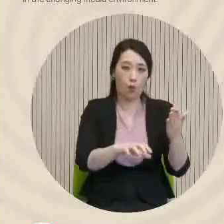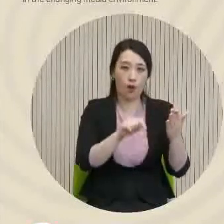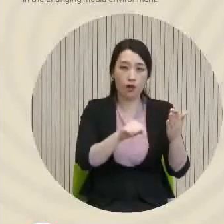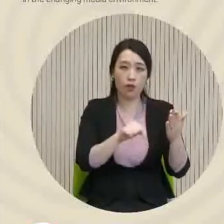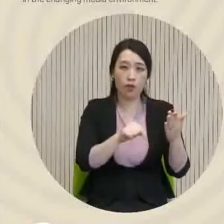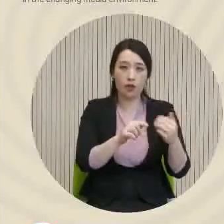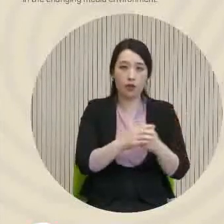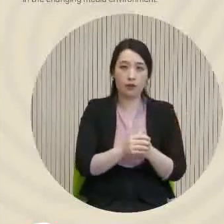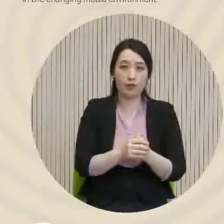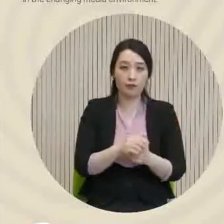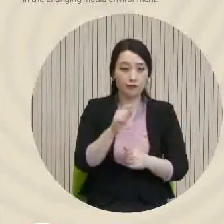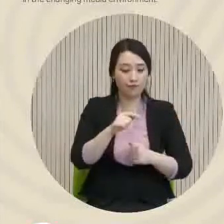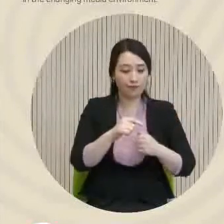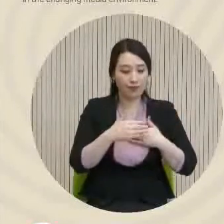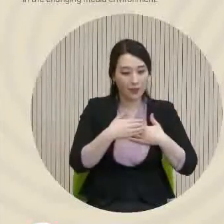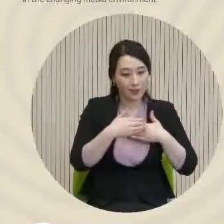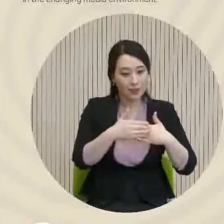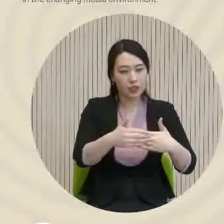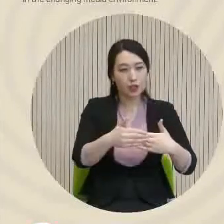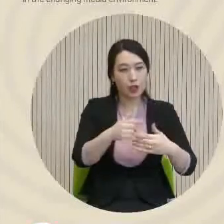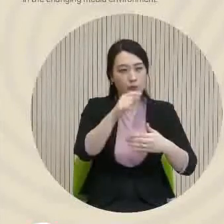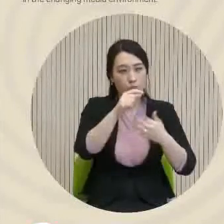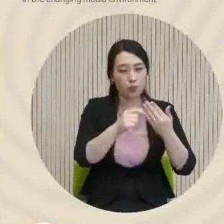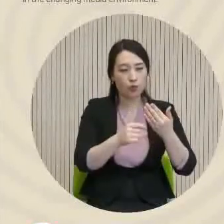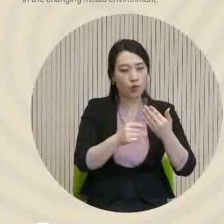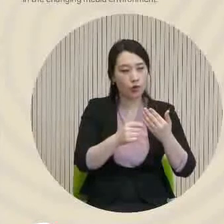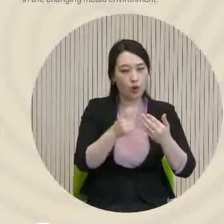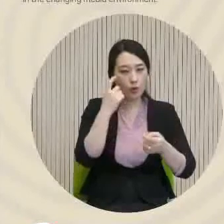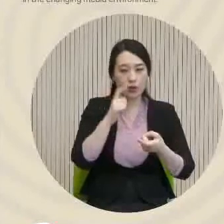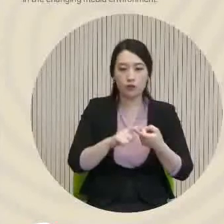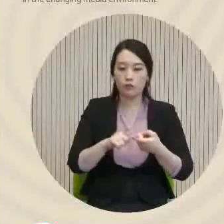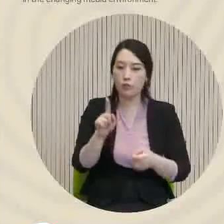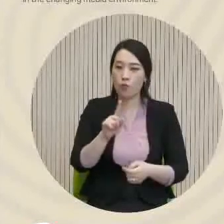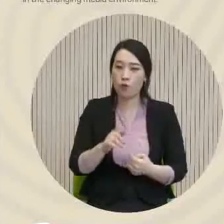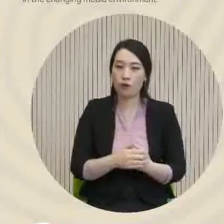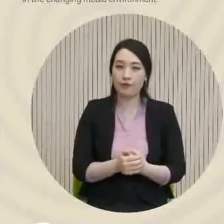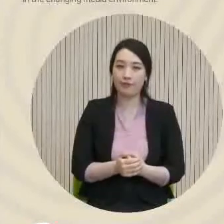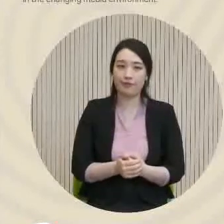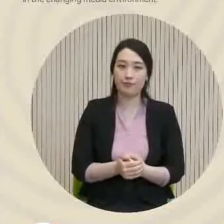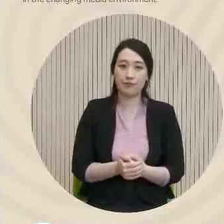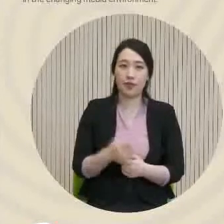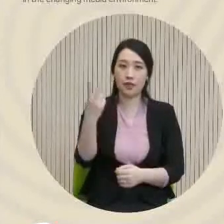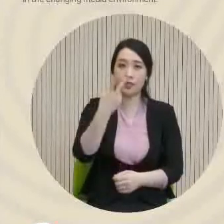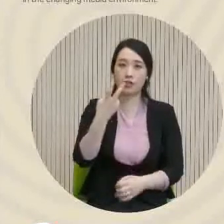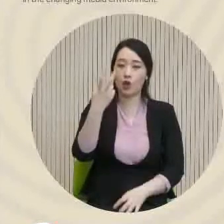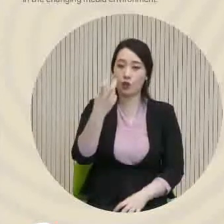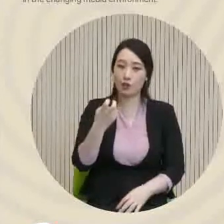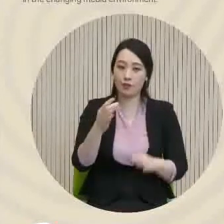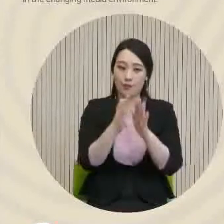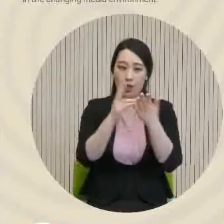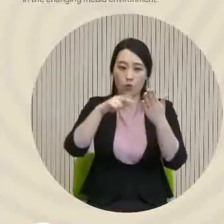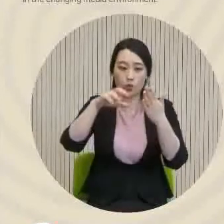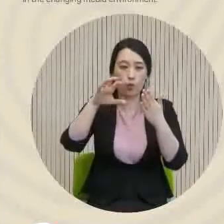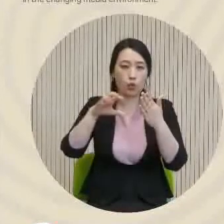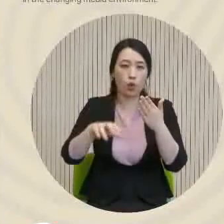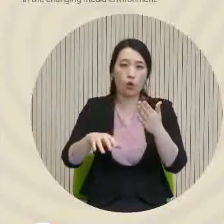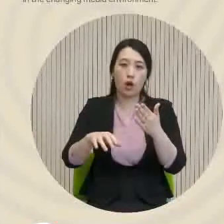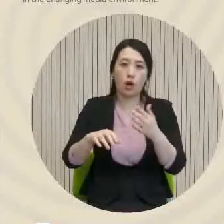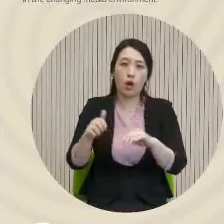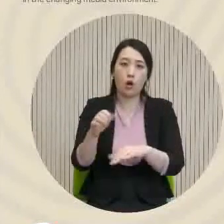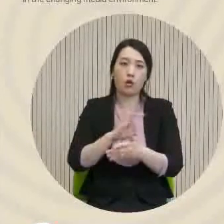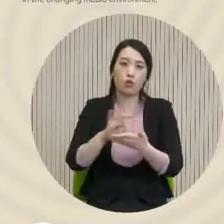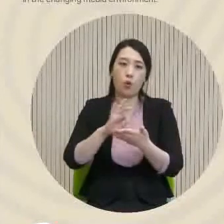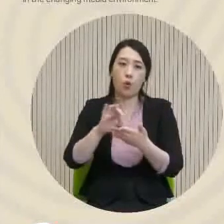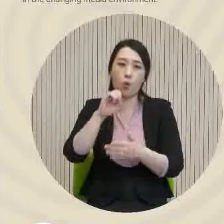that? The teacher librarian were interested in the project because in the past year, the